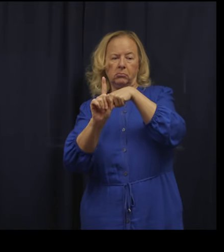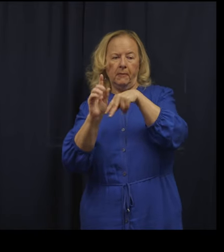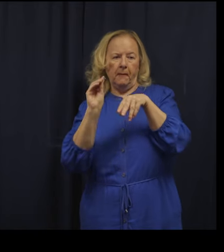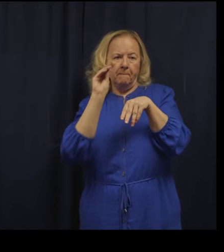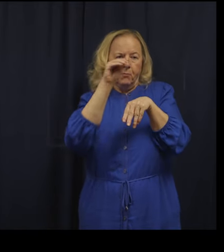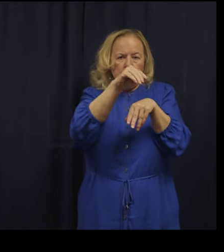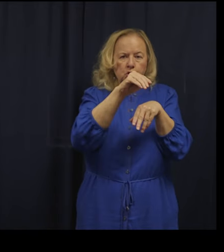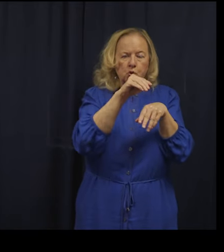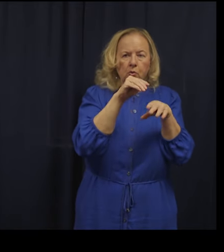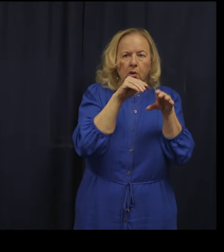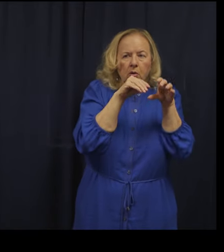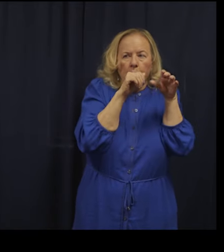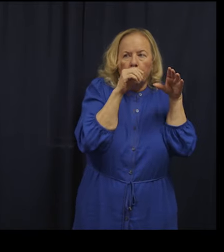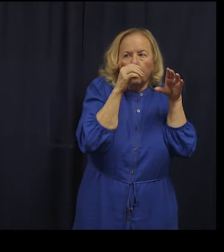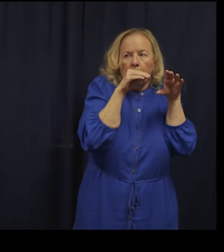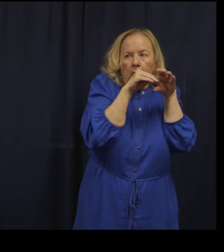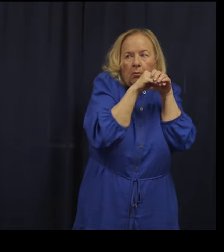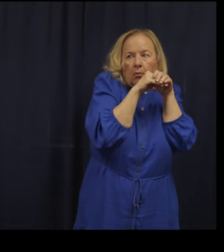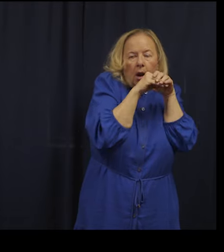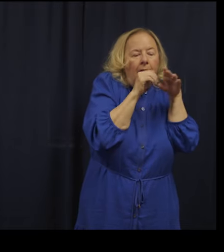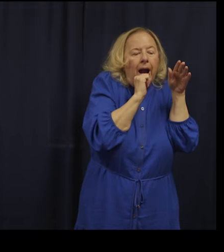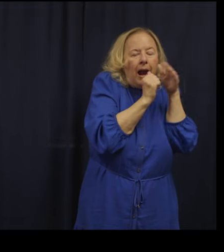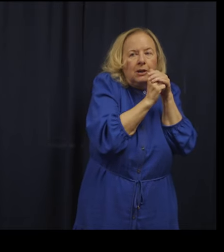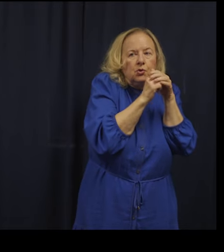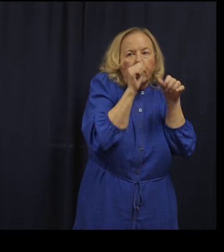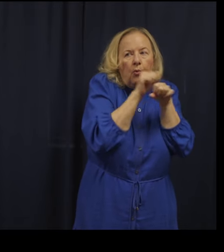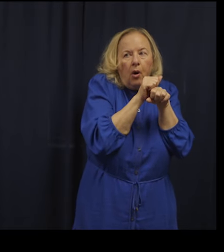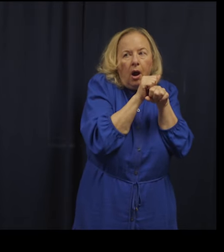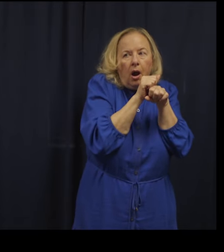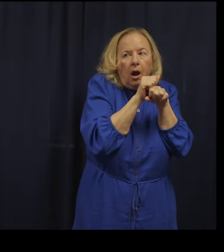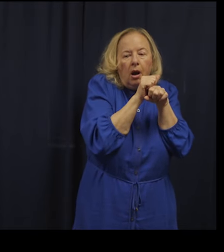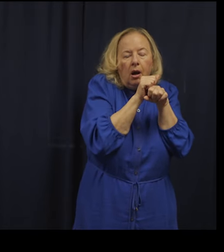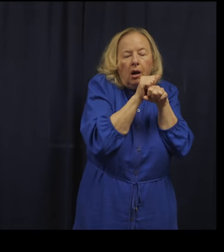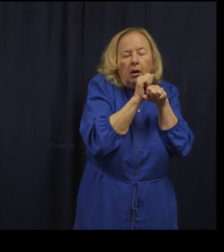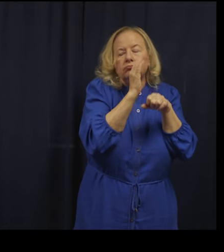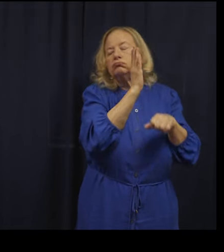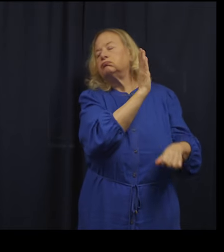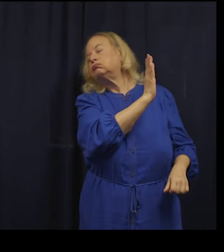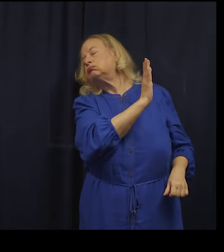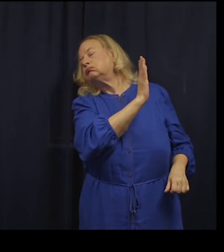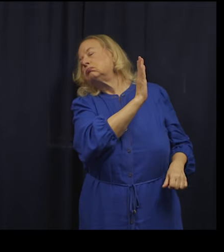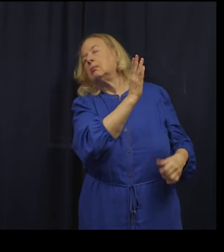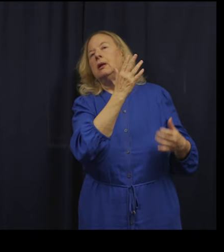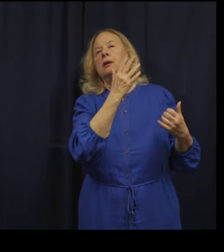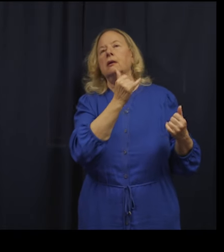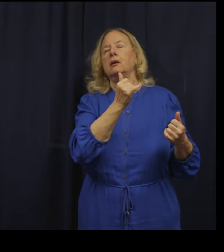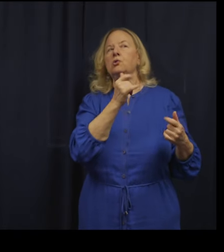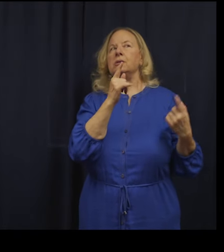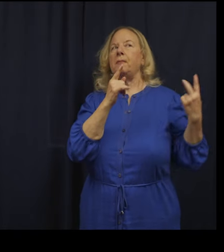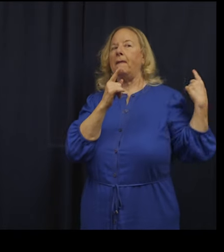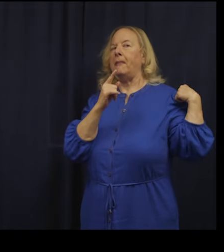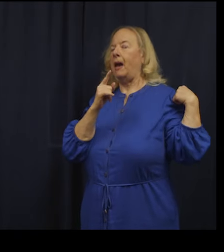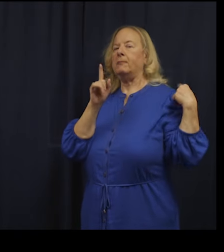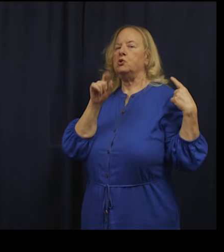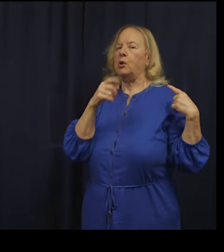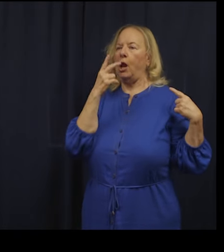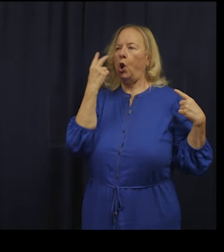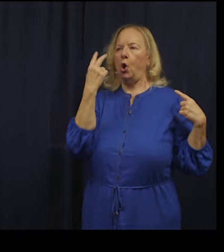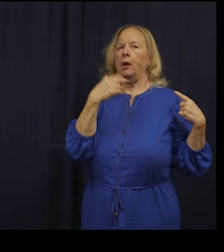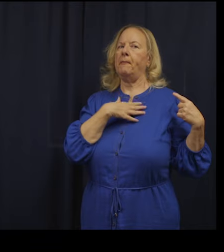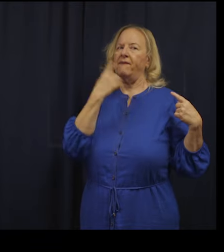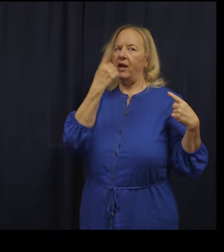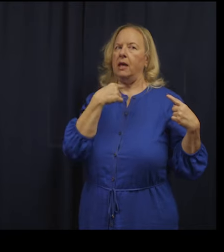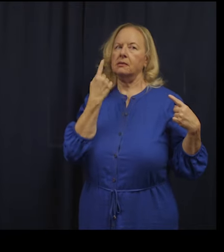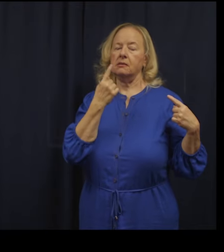of the rock. I'll cover you with my hand while I pass by. And then I'll take away my hand and you can see my back parts, but my face shall not be seen. So